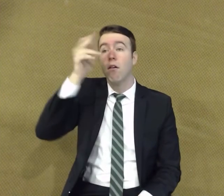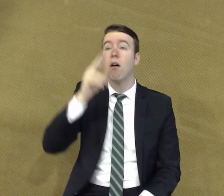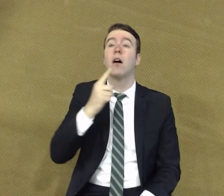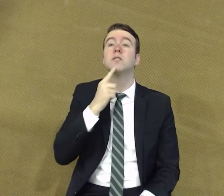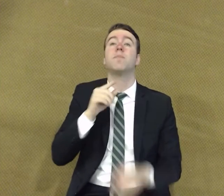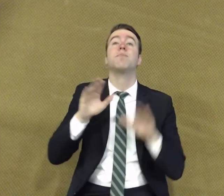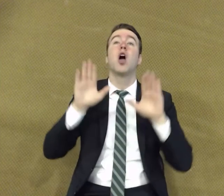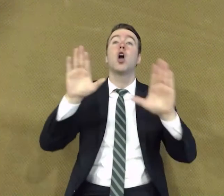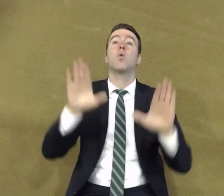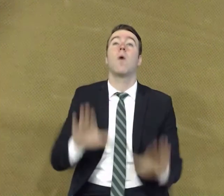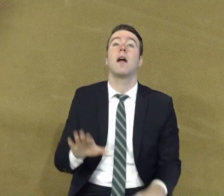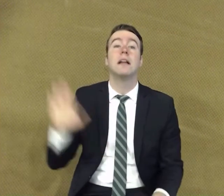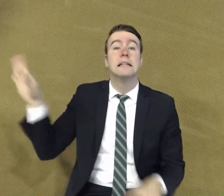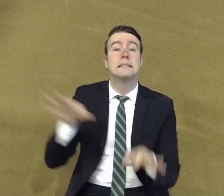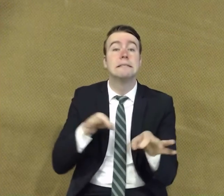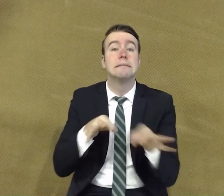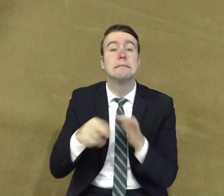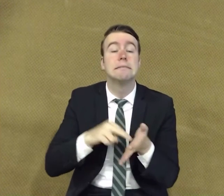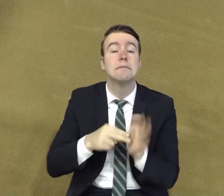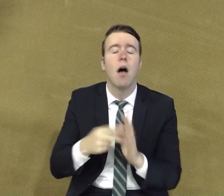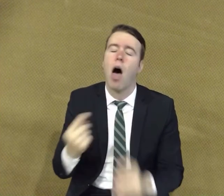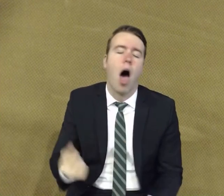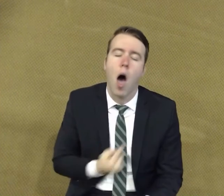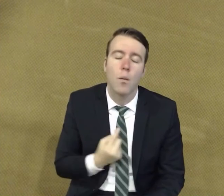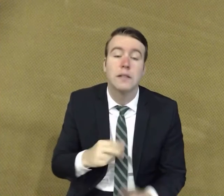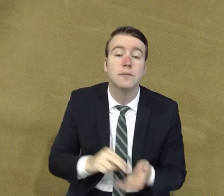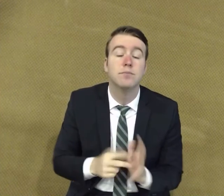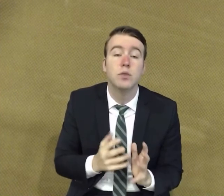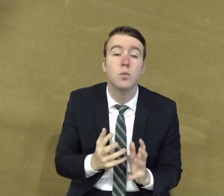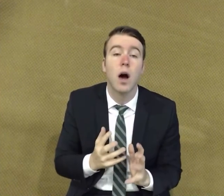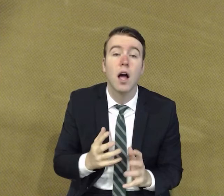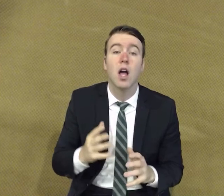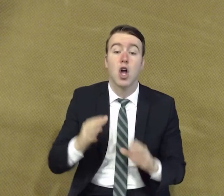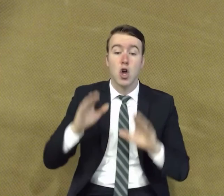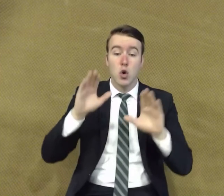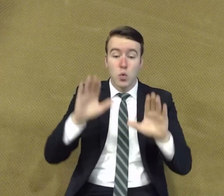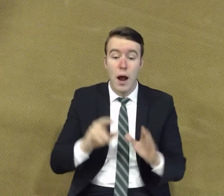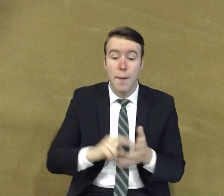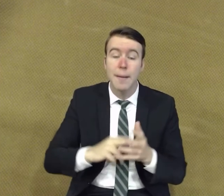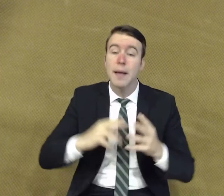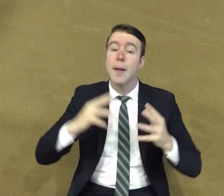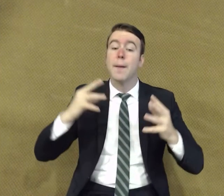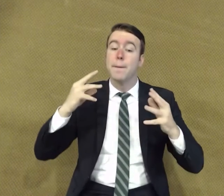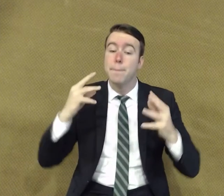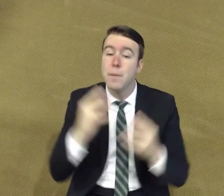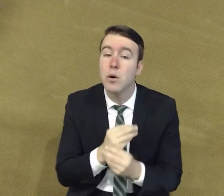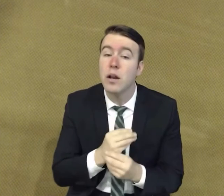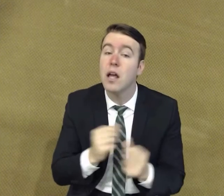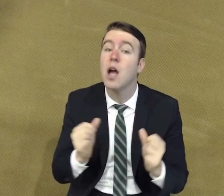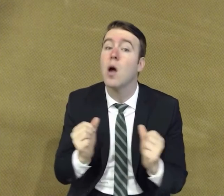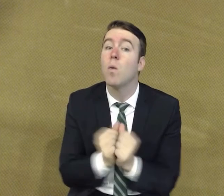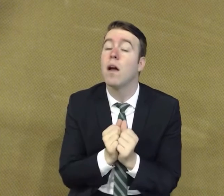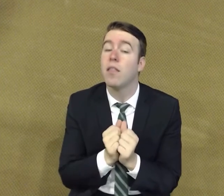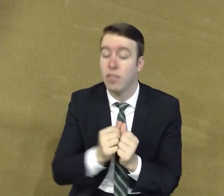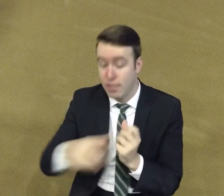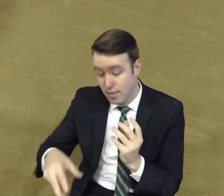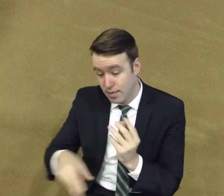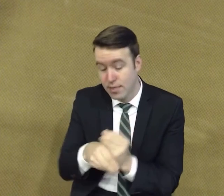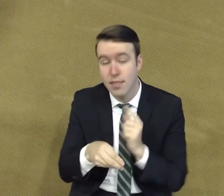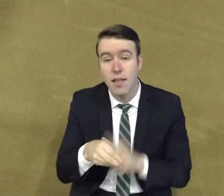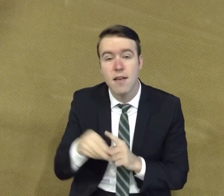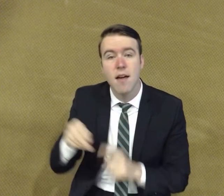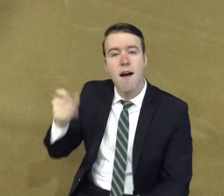greatness always as to its beauty and greatness against the backdrop